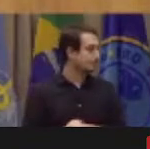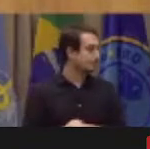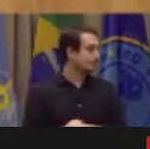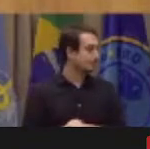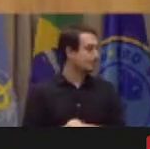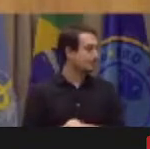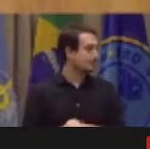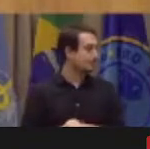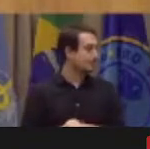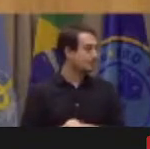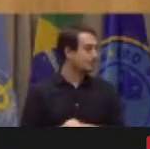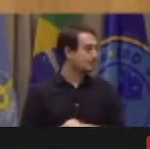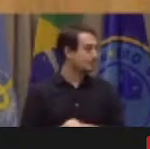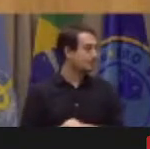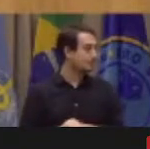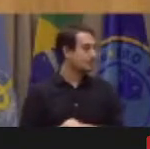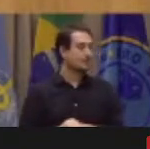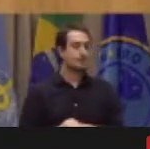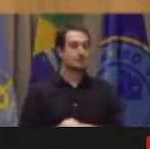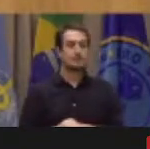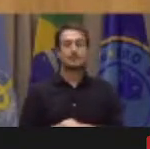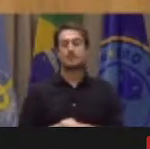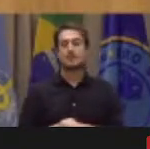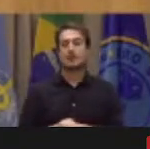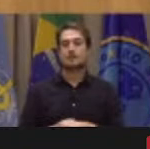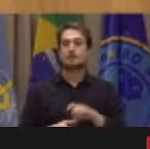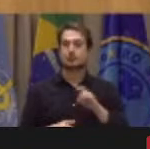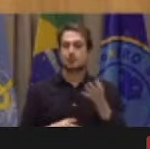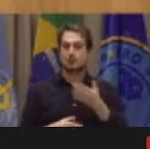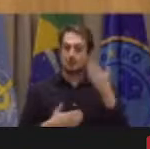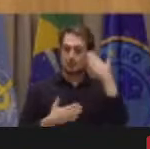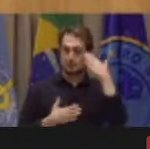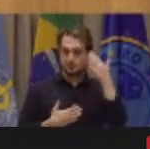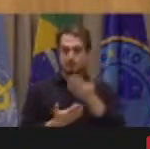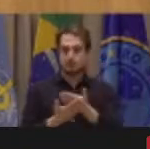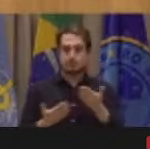Now I want to give the floor to Ludovic.